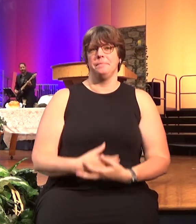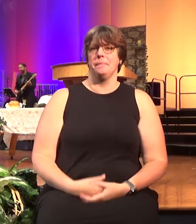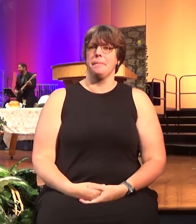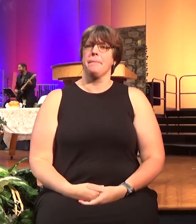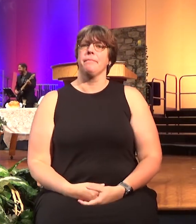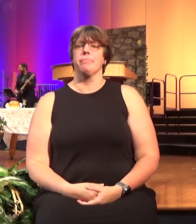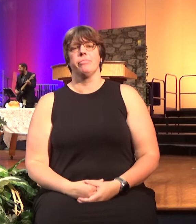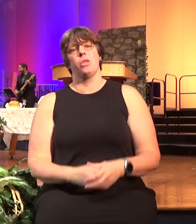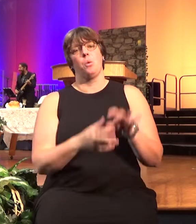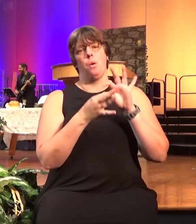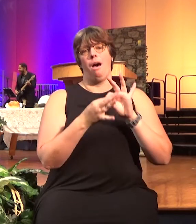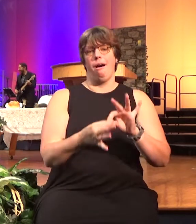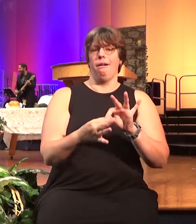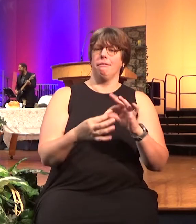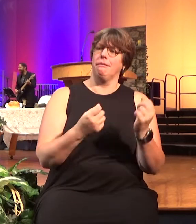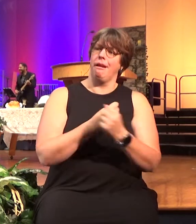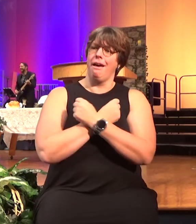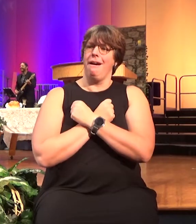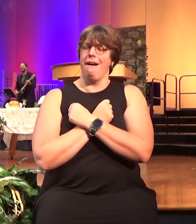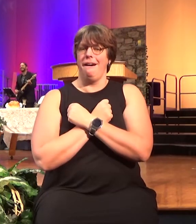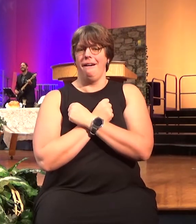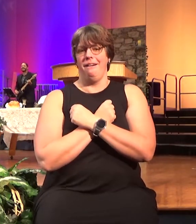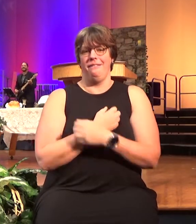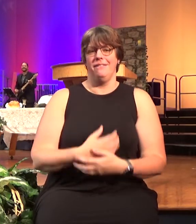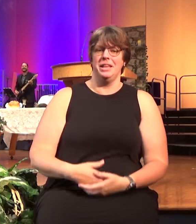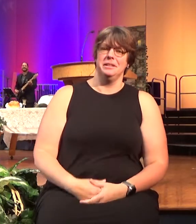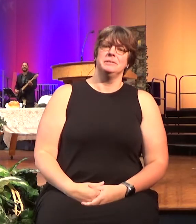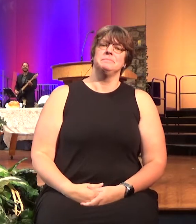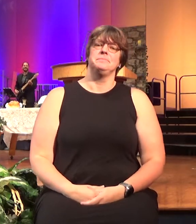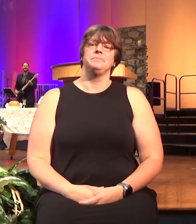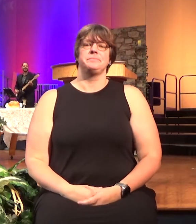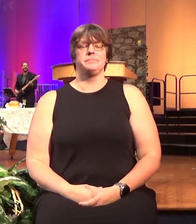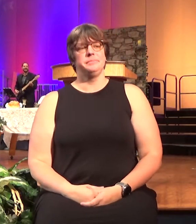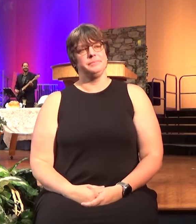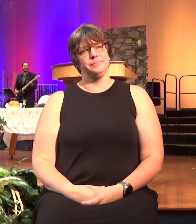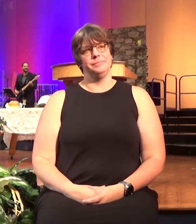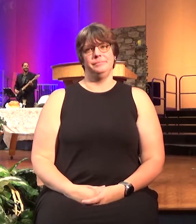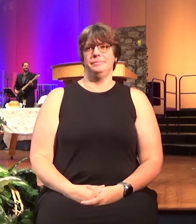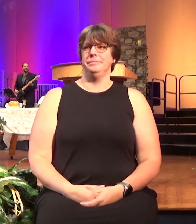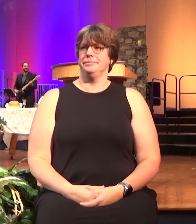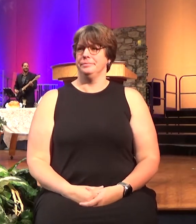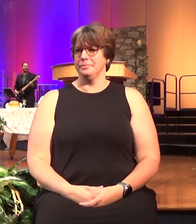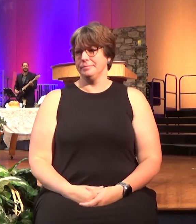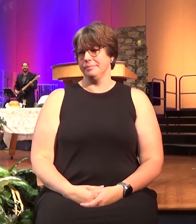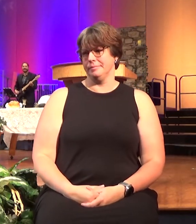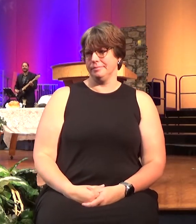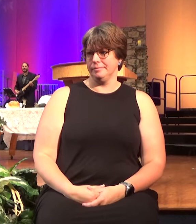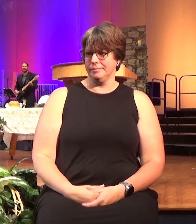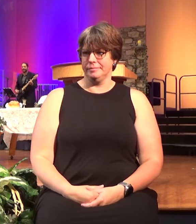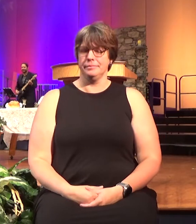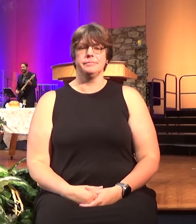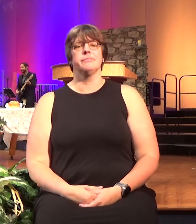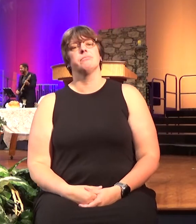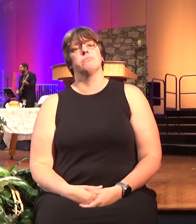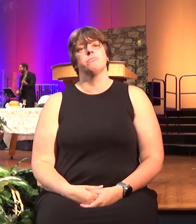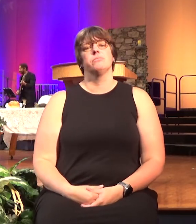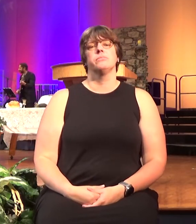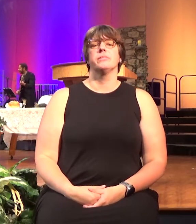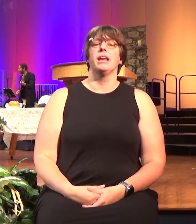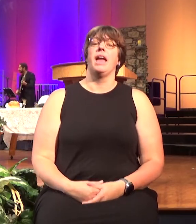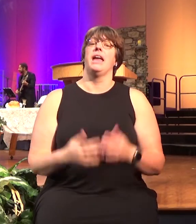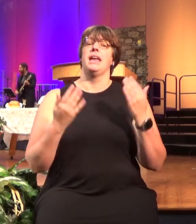If you peel off all my layers beneath the false portrayer, what would you